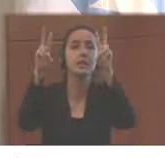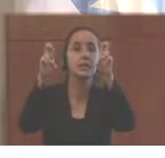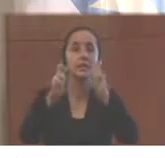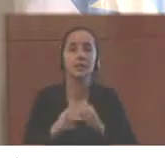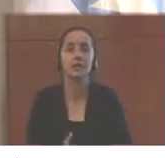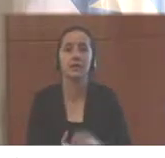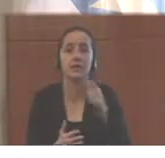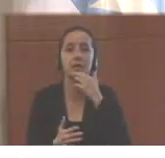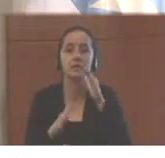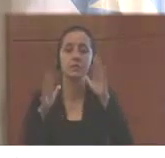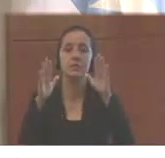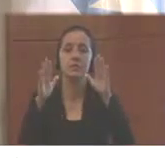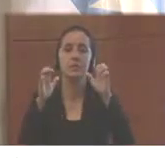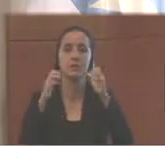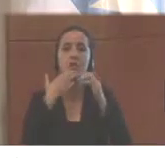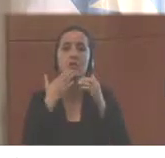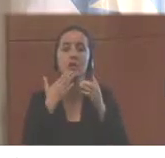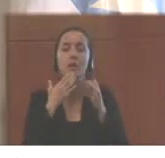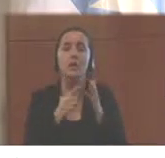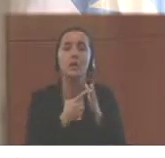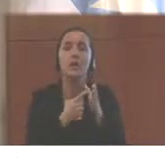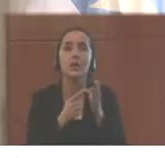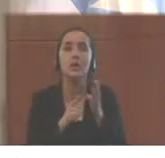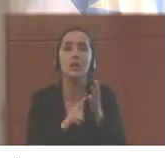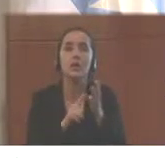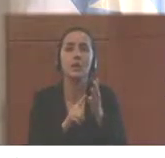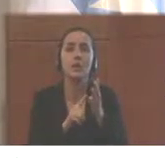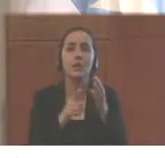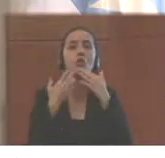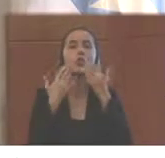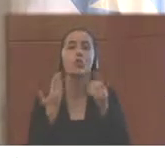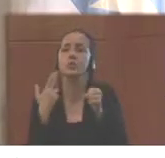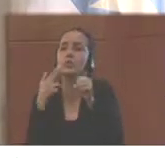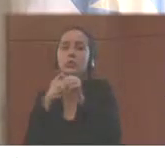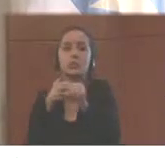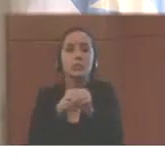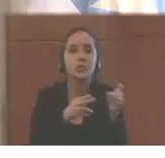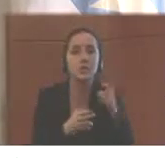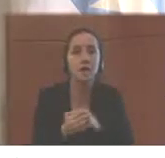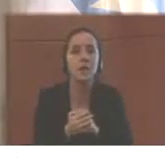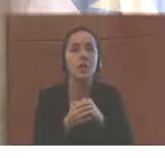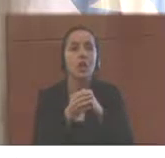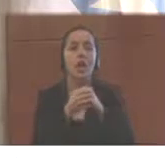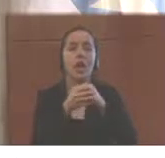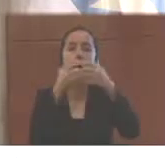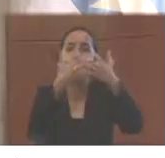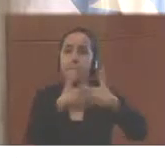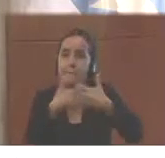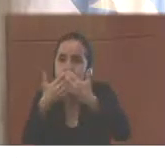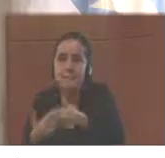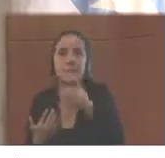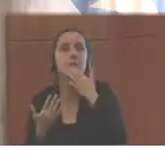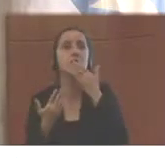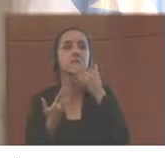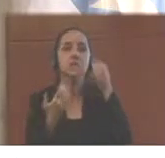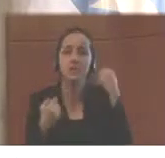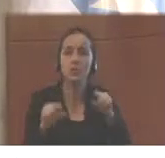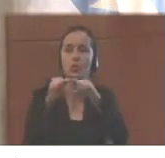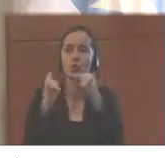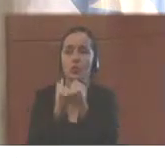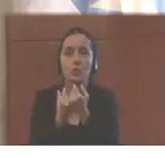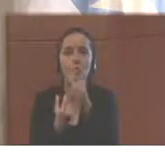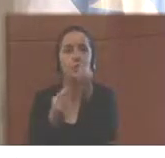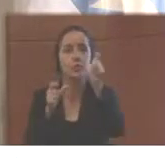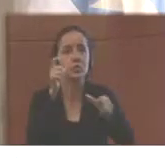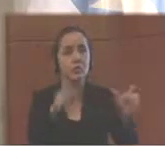been our involvement with the private sector businesses and the use of their statutory board meetings to meet with them and